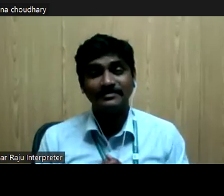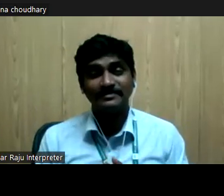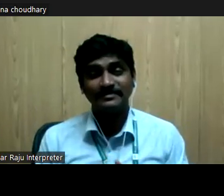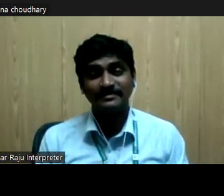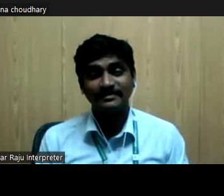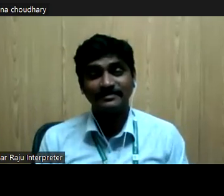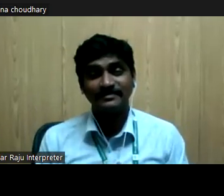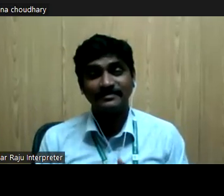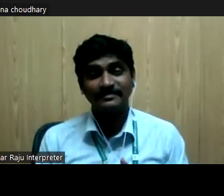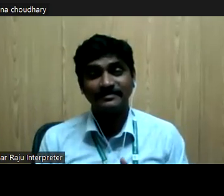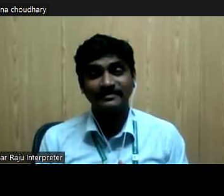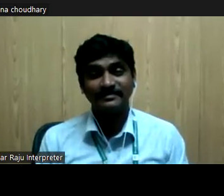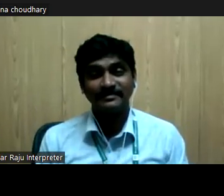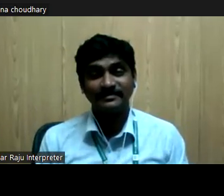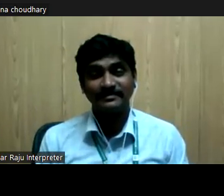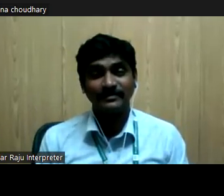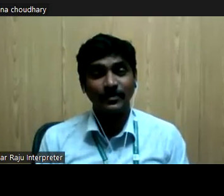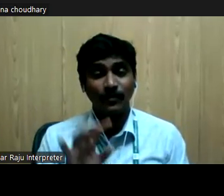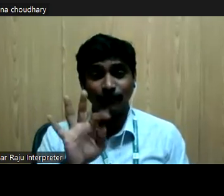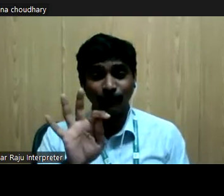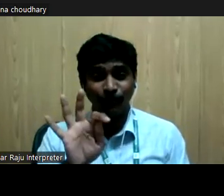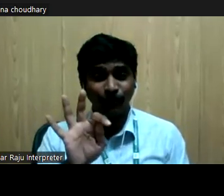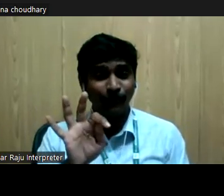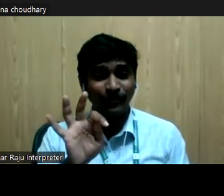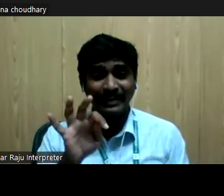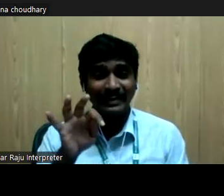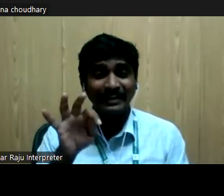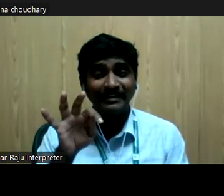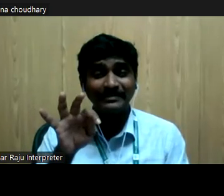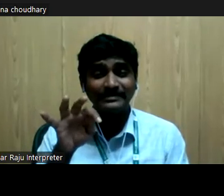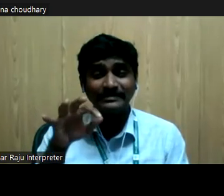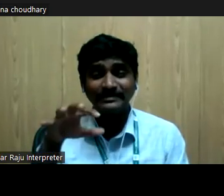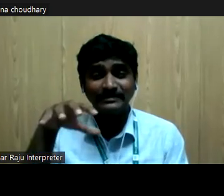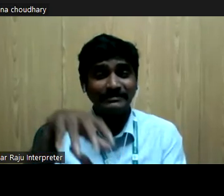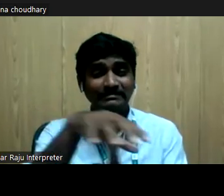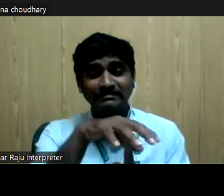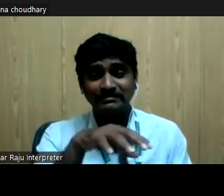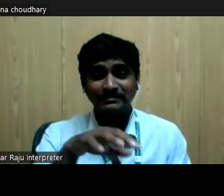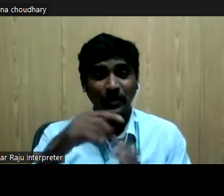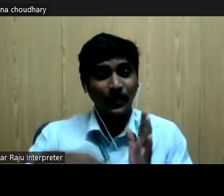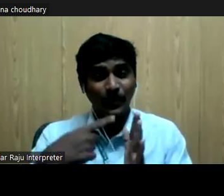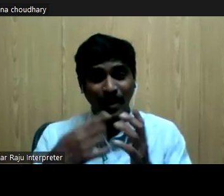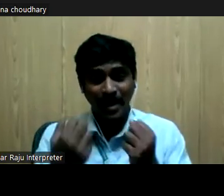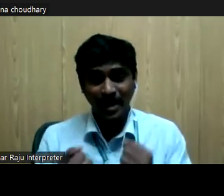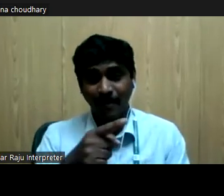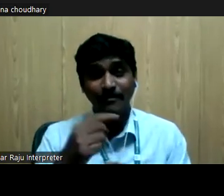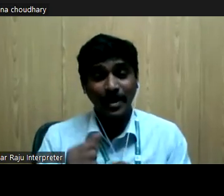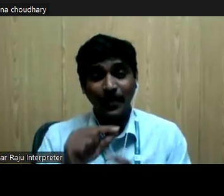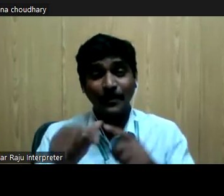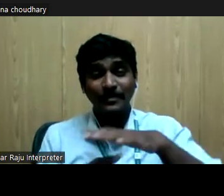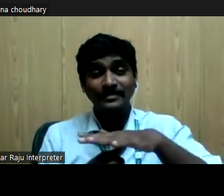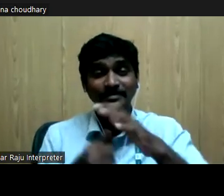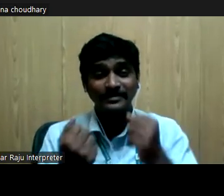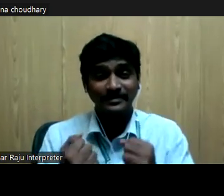she promoted 40 carers groups. And today, she is one of the role model for us, and she is the president of the